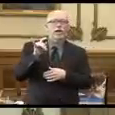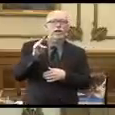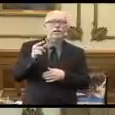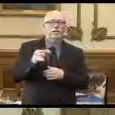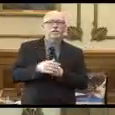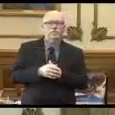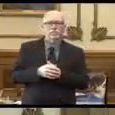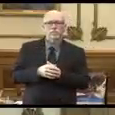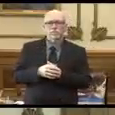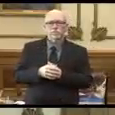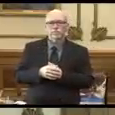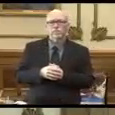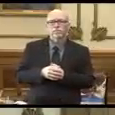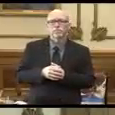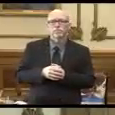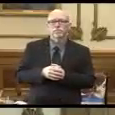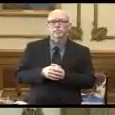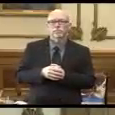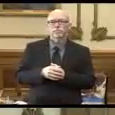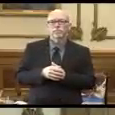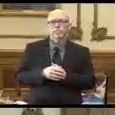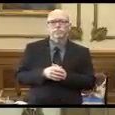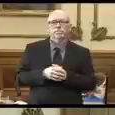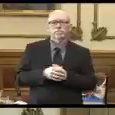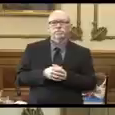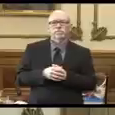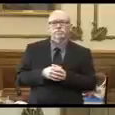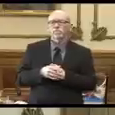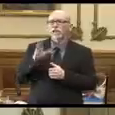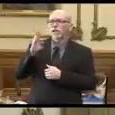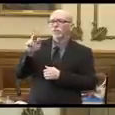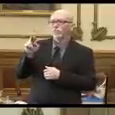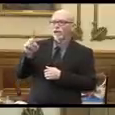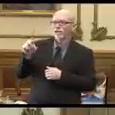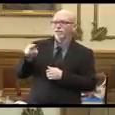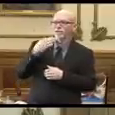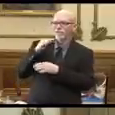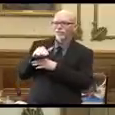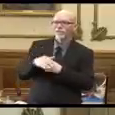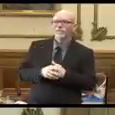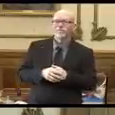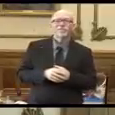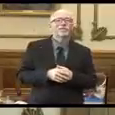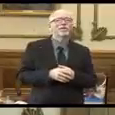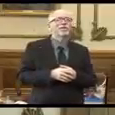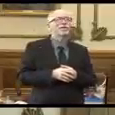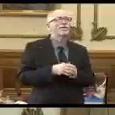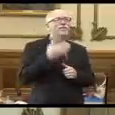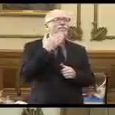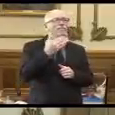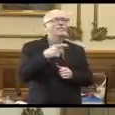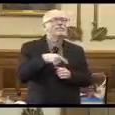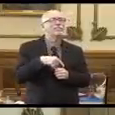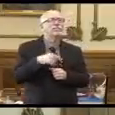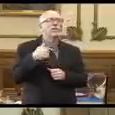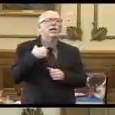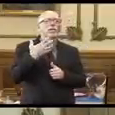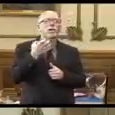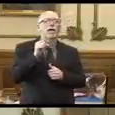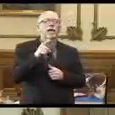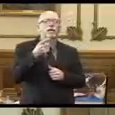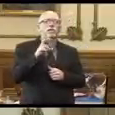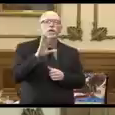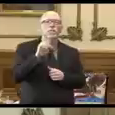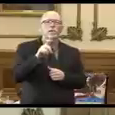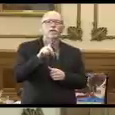Brandon Smith, Indiana Public Broadcasting. Hello, Brandon. Good afternoon. Hey, Governor. I wanted to ask Dr. Box